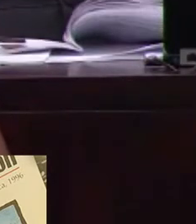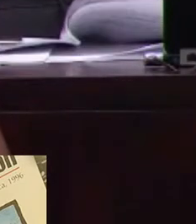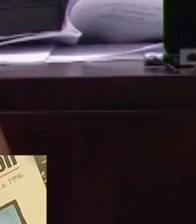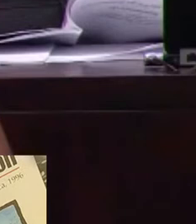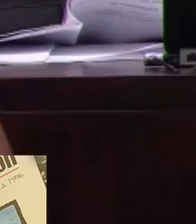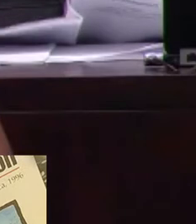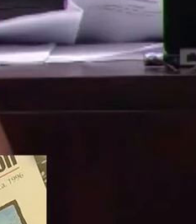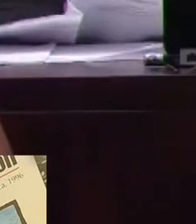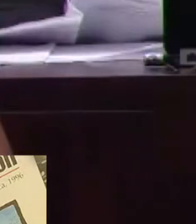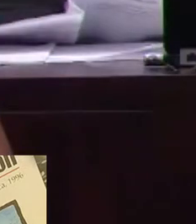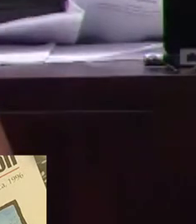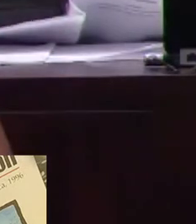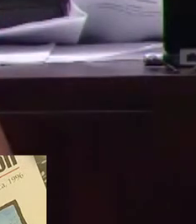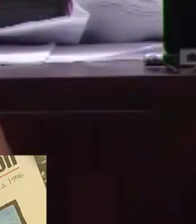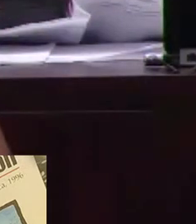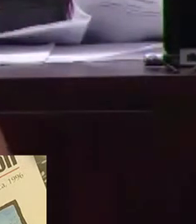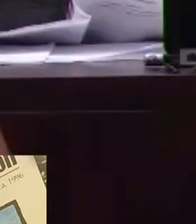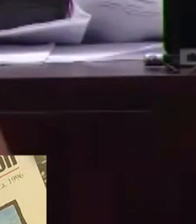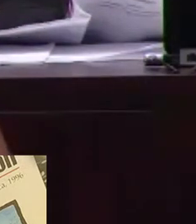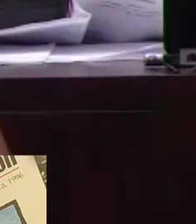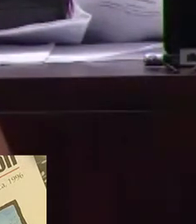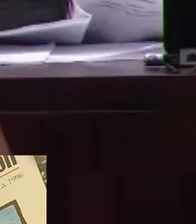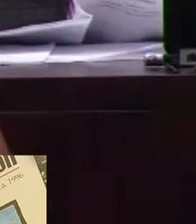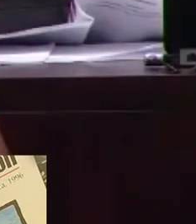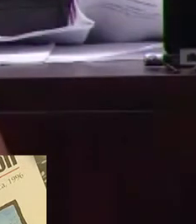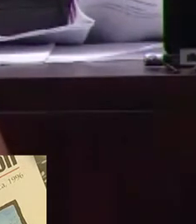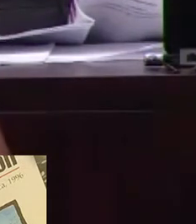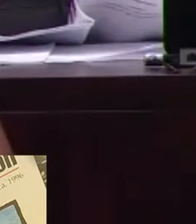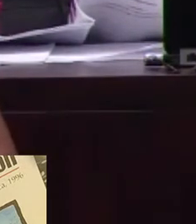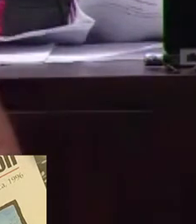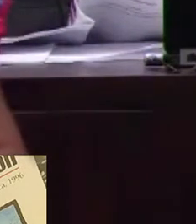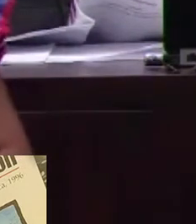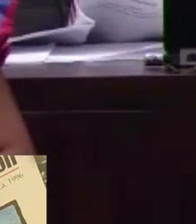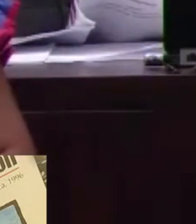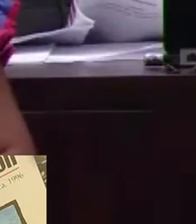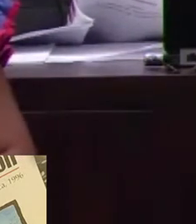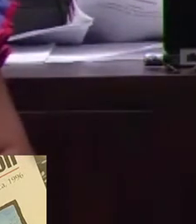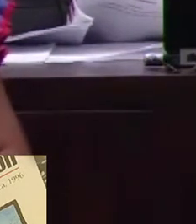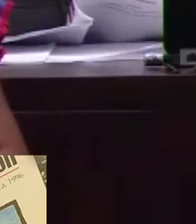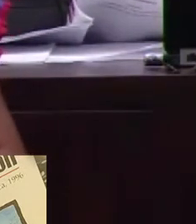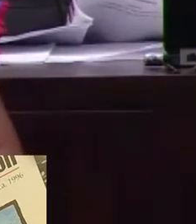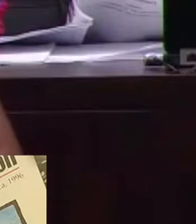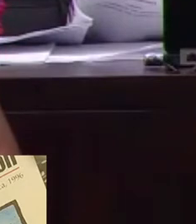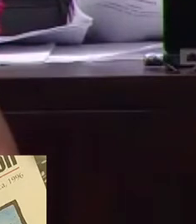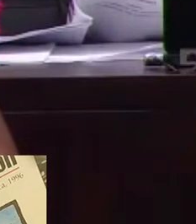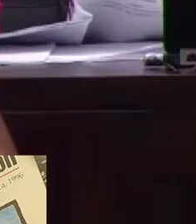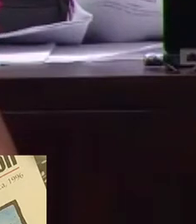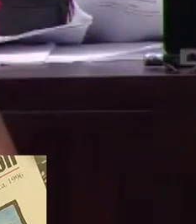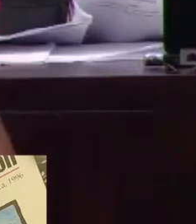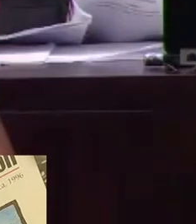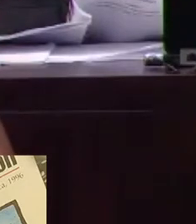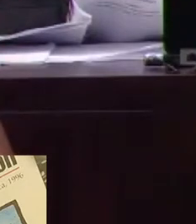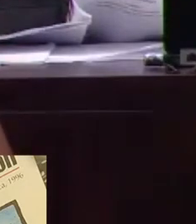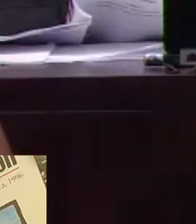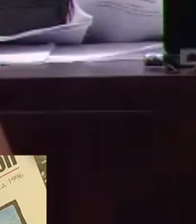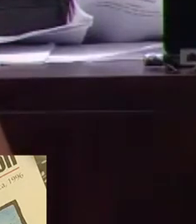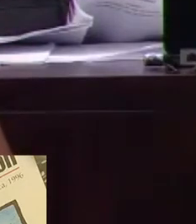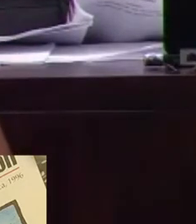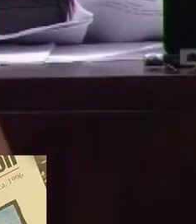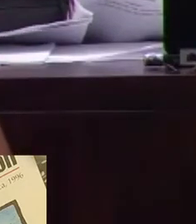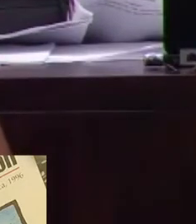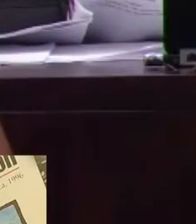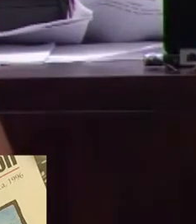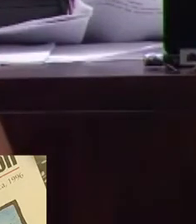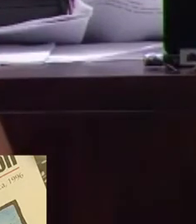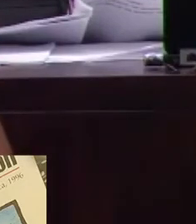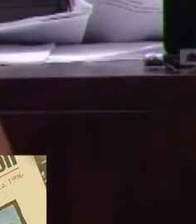by women. Women today constitute the highest percentage of student and higher education graduates.